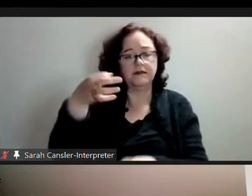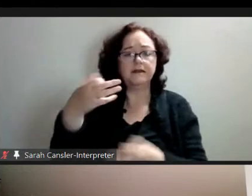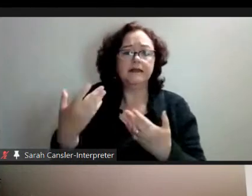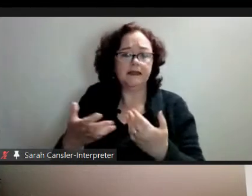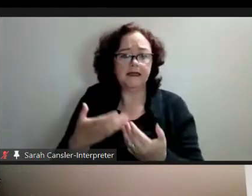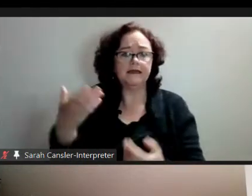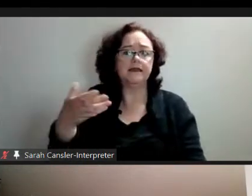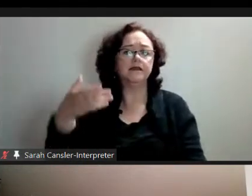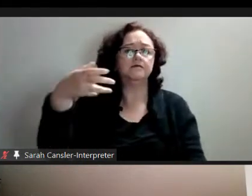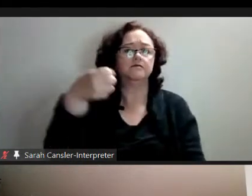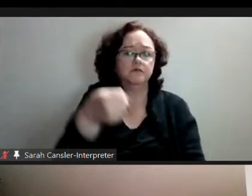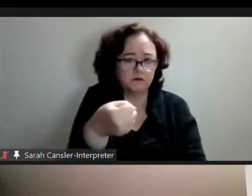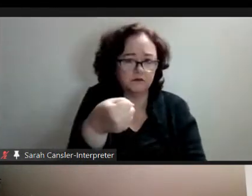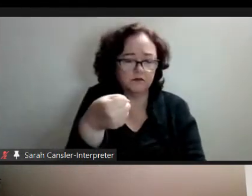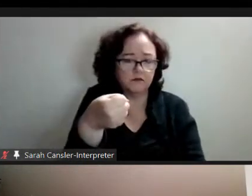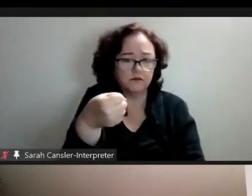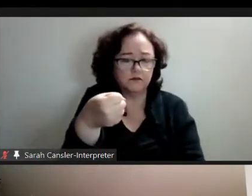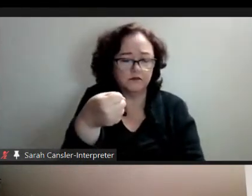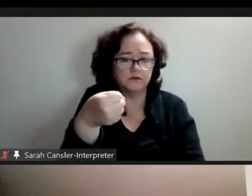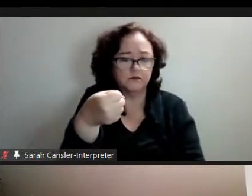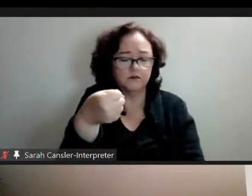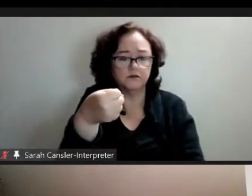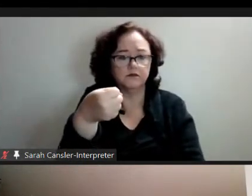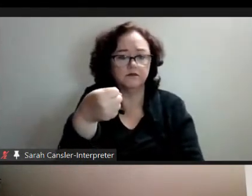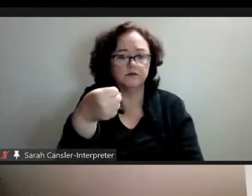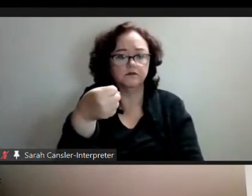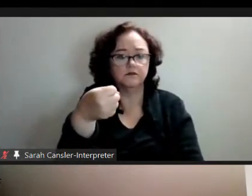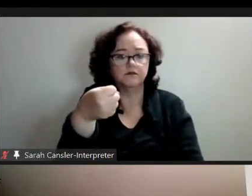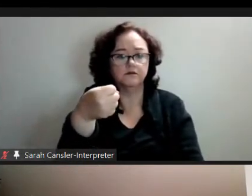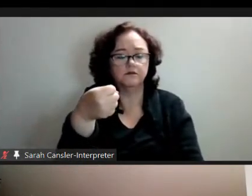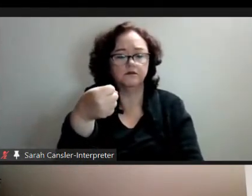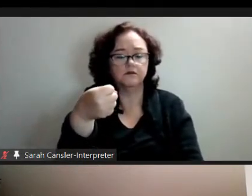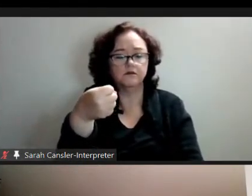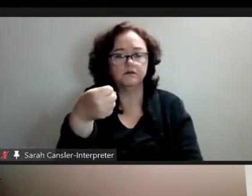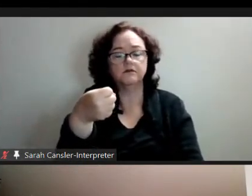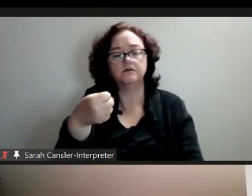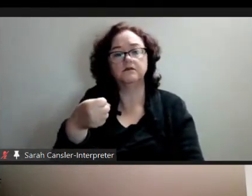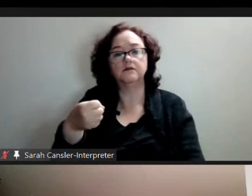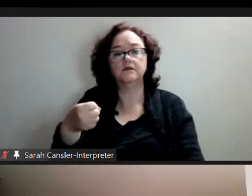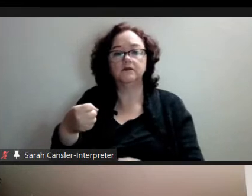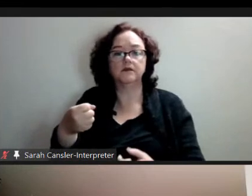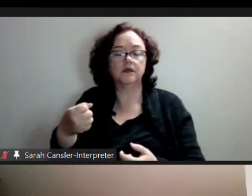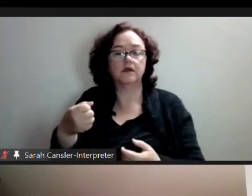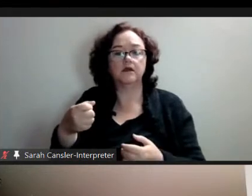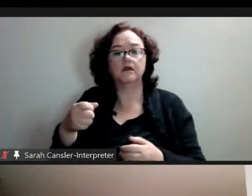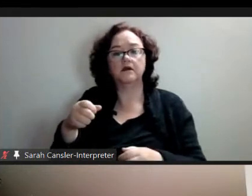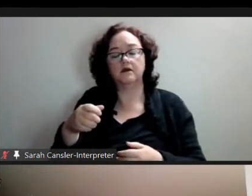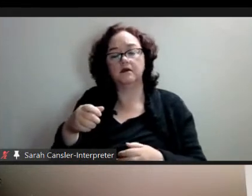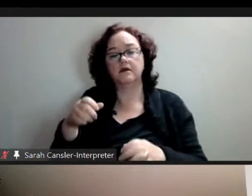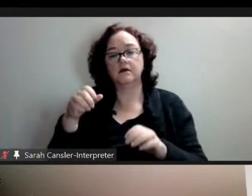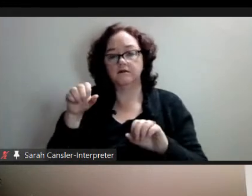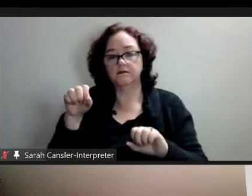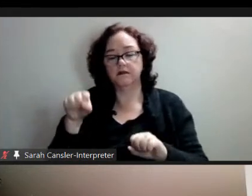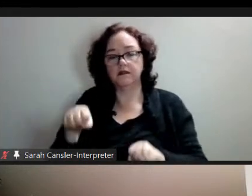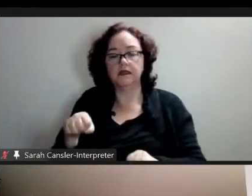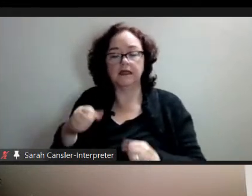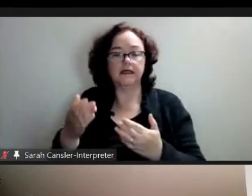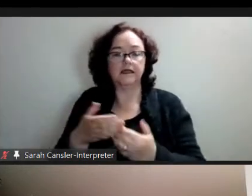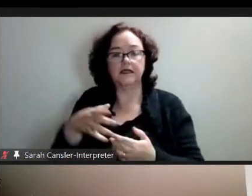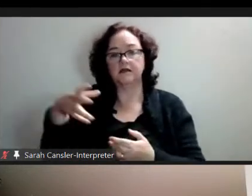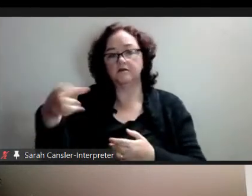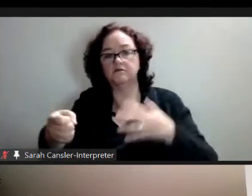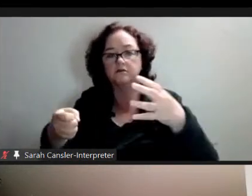for most of your, let's say, path through the car. You can go from side to side to side and reach them, and